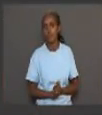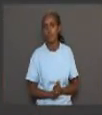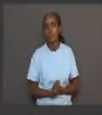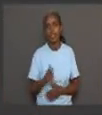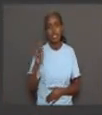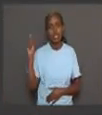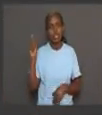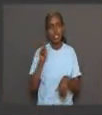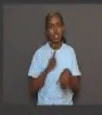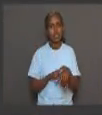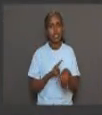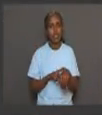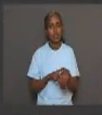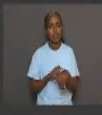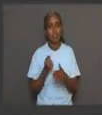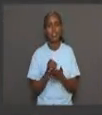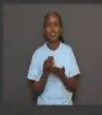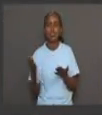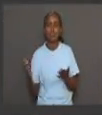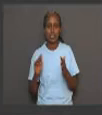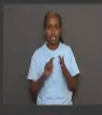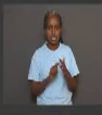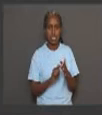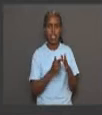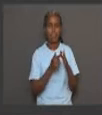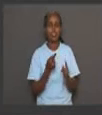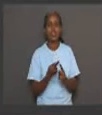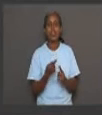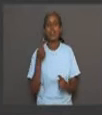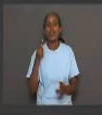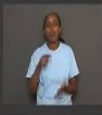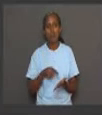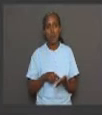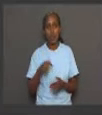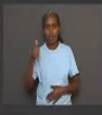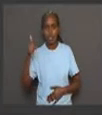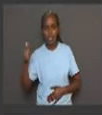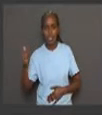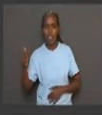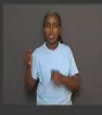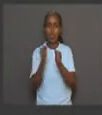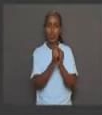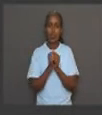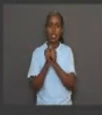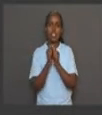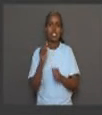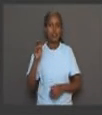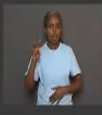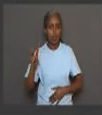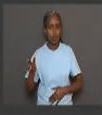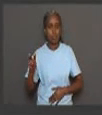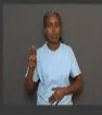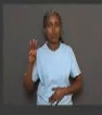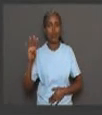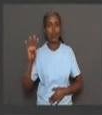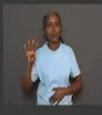This time, the particle is starting from point A with a velocity